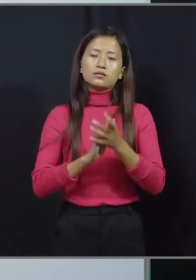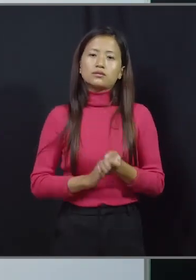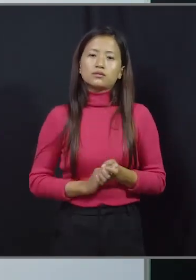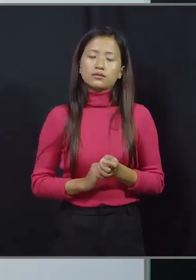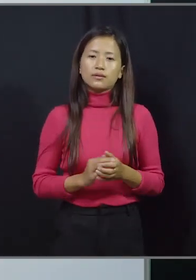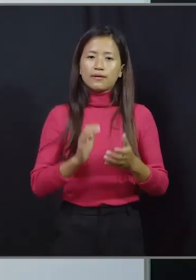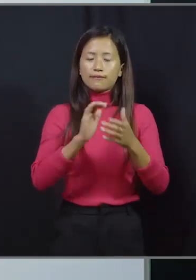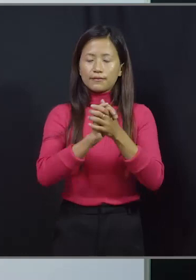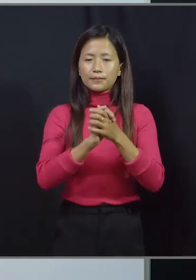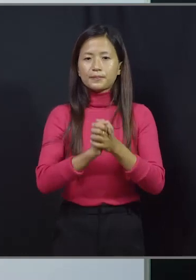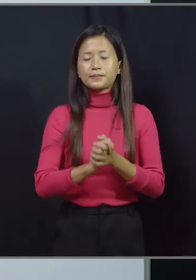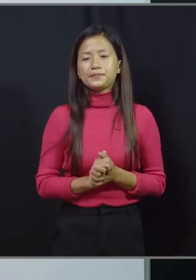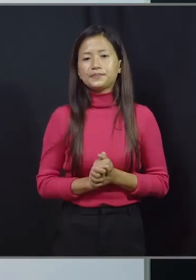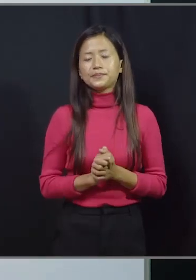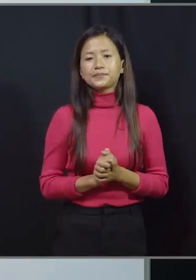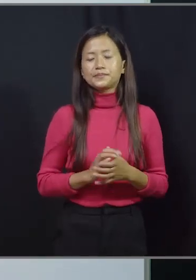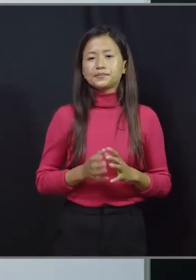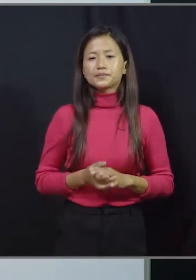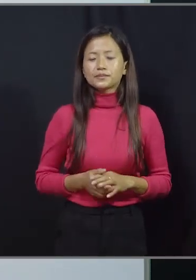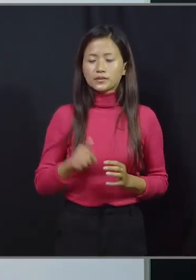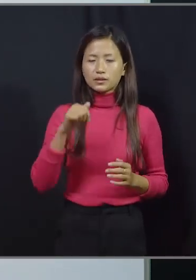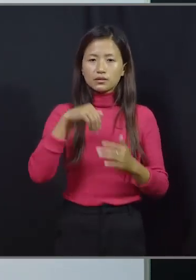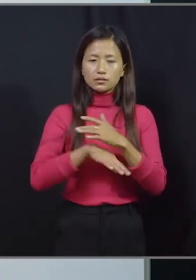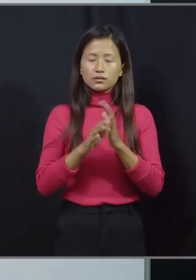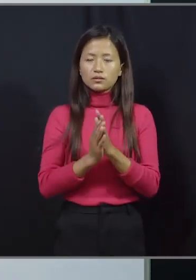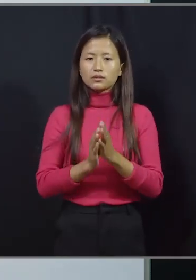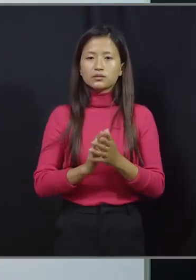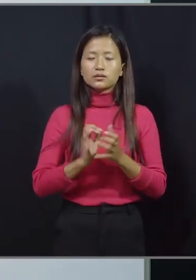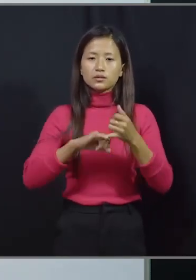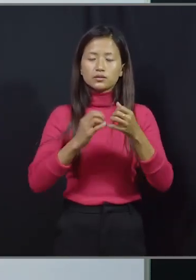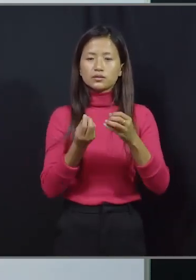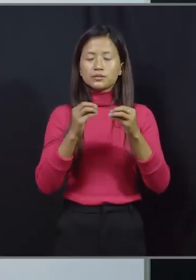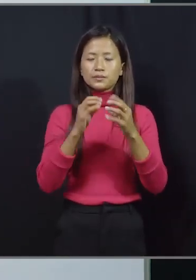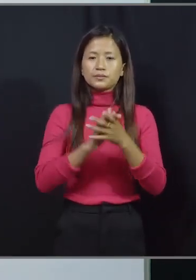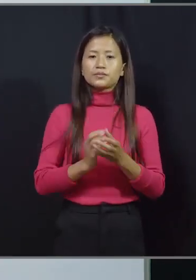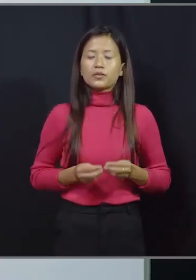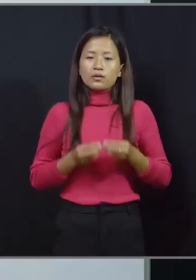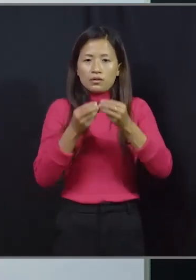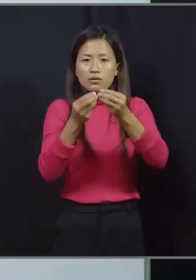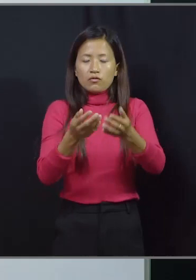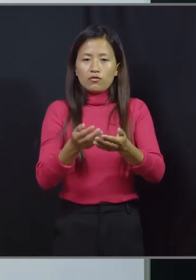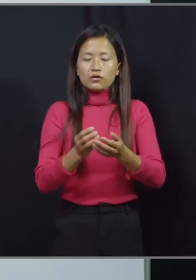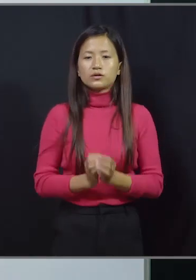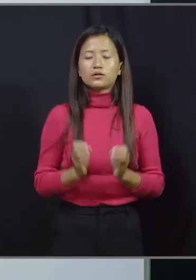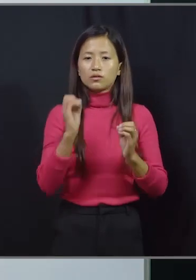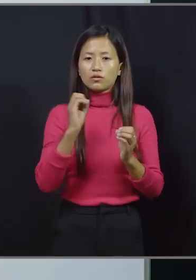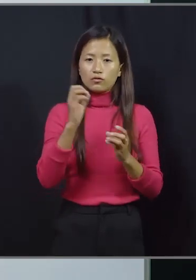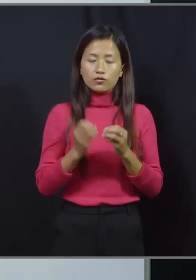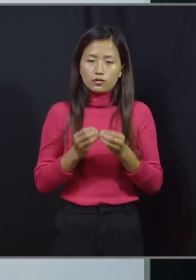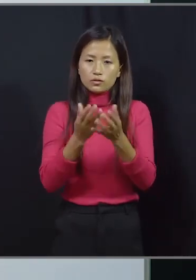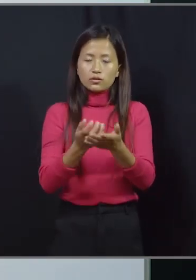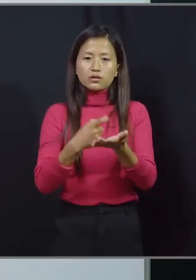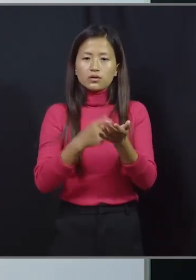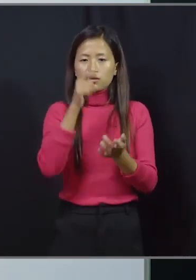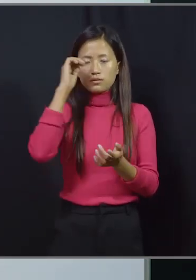means friendship. So under this subsidiary alliance, the British, they offered their army to the Indian rulers, to